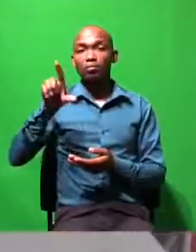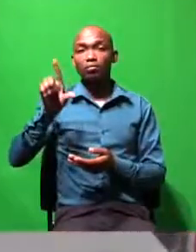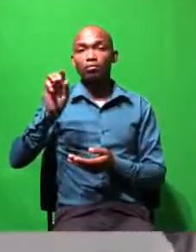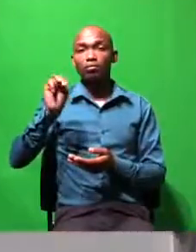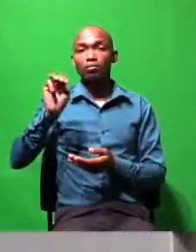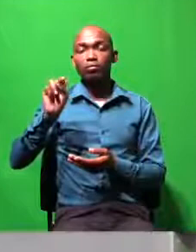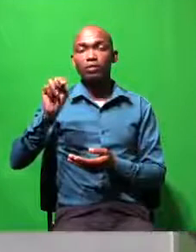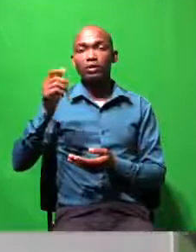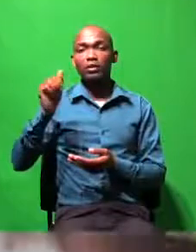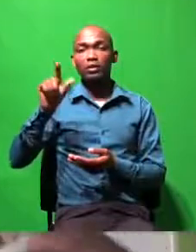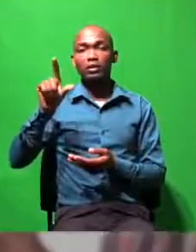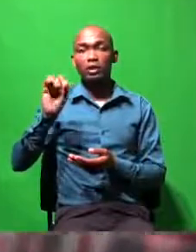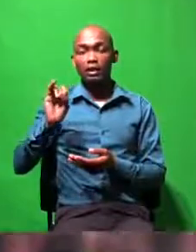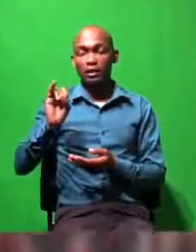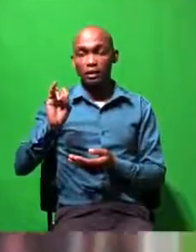Complementary.